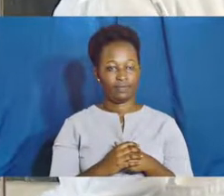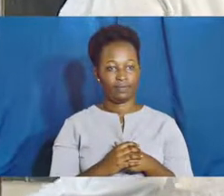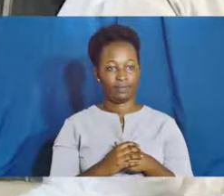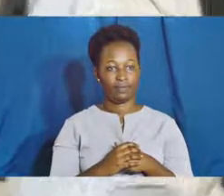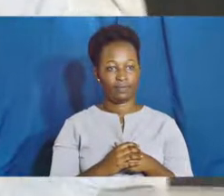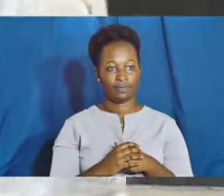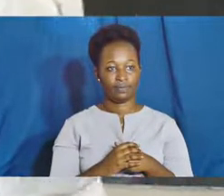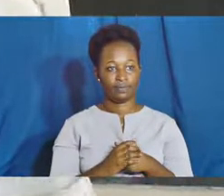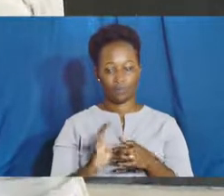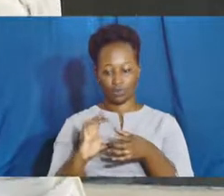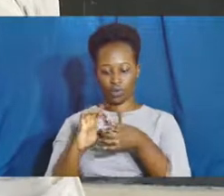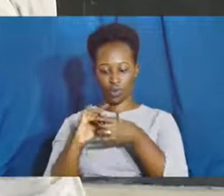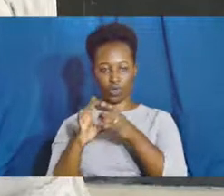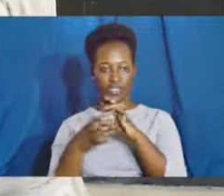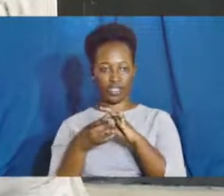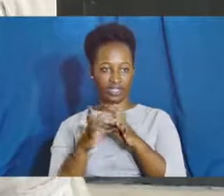Devices